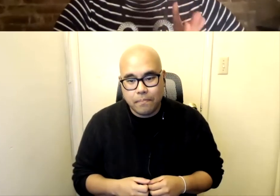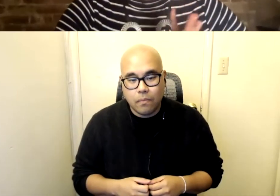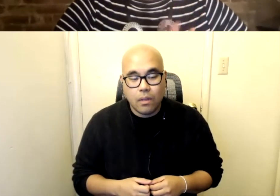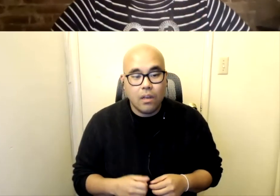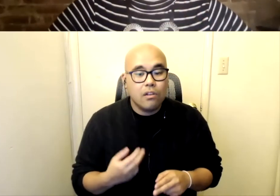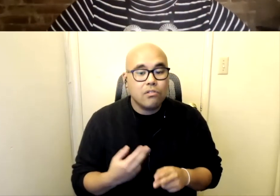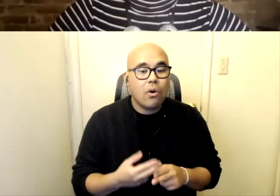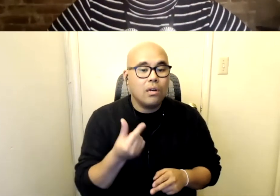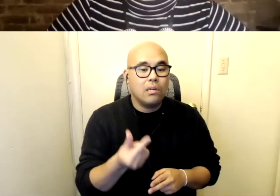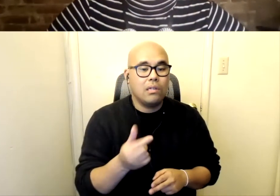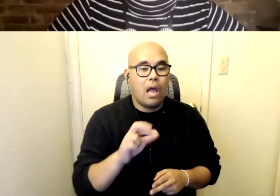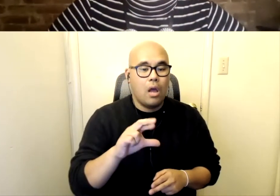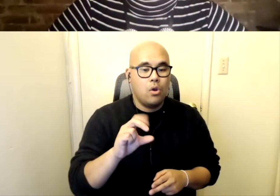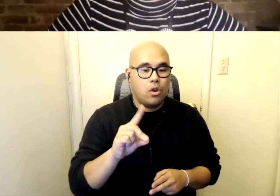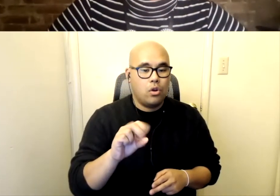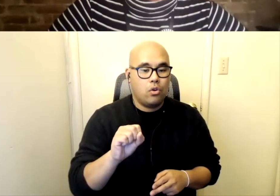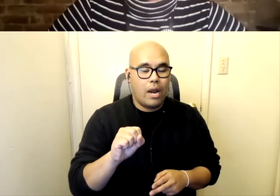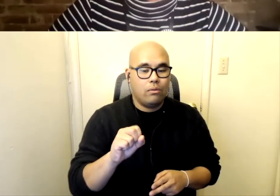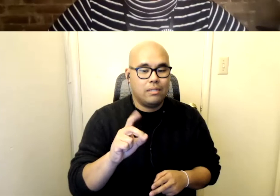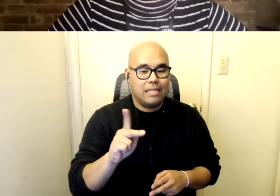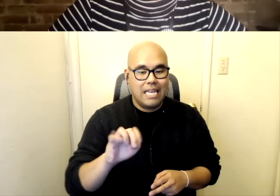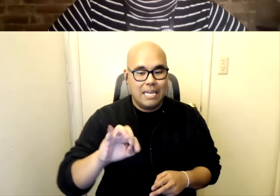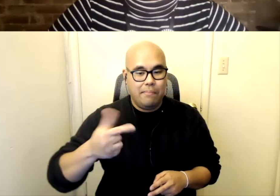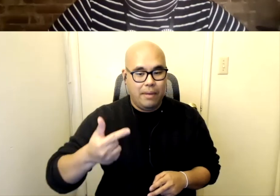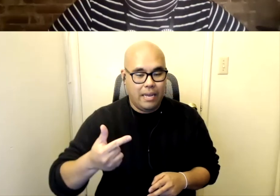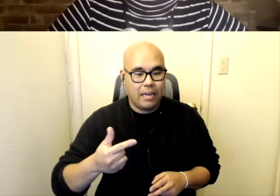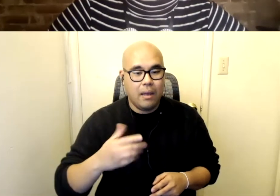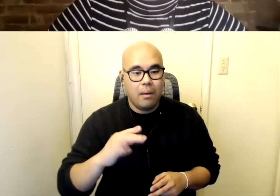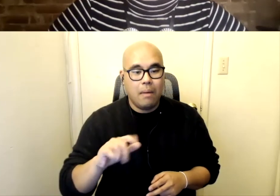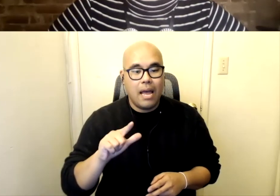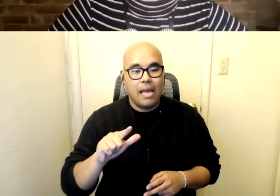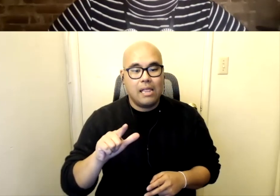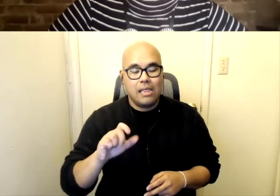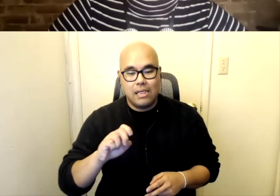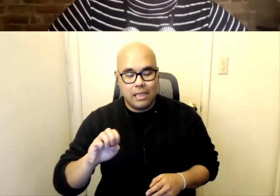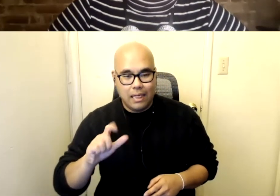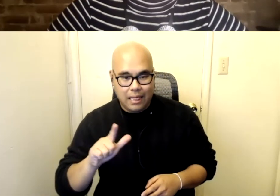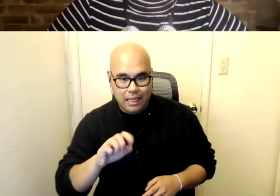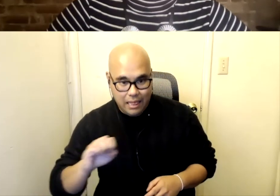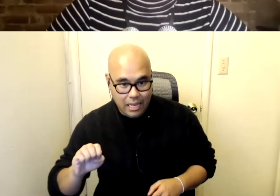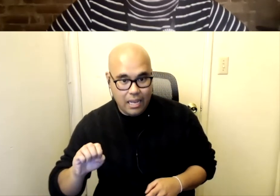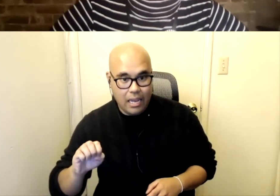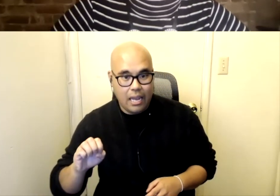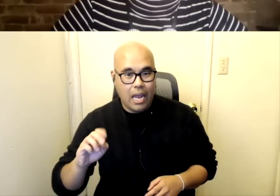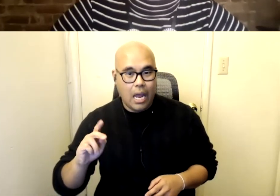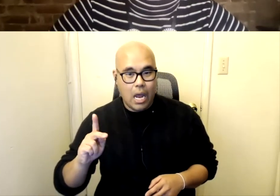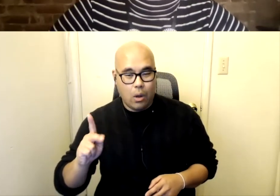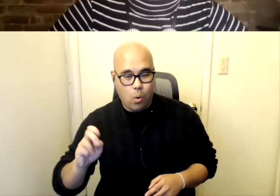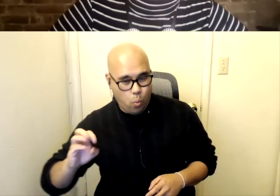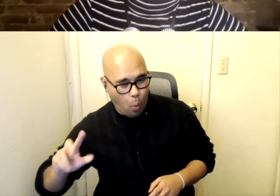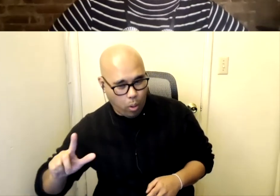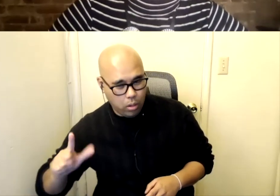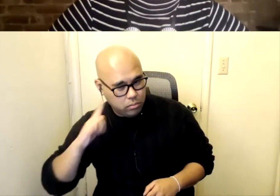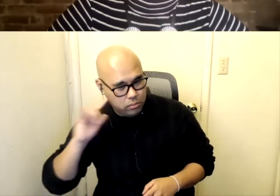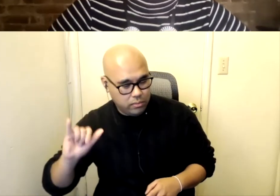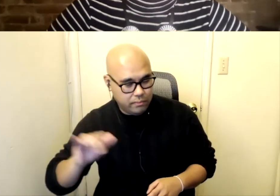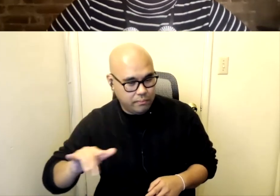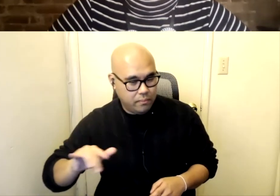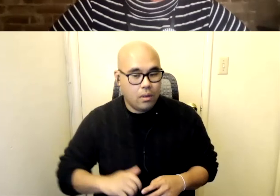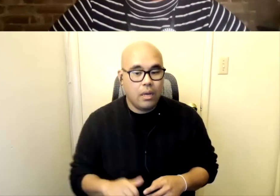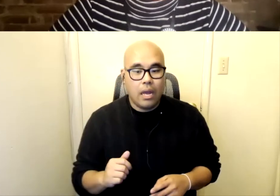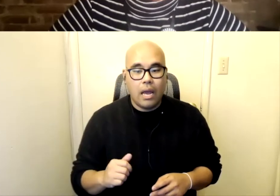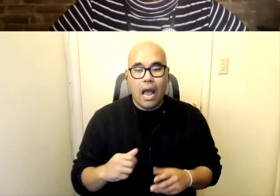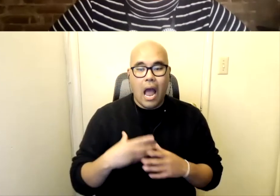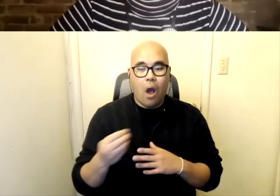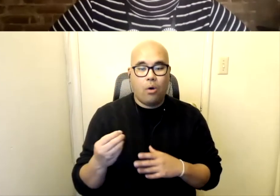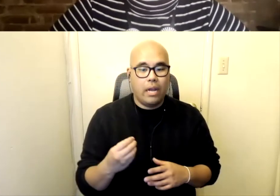Groundskeeping by Lee Cole is coming out. That's right. In a month, I think. Yeah. Or actually, yeah, in 2 weeks